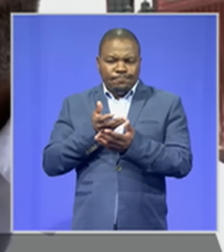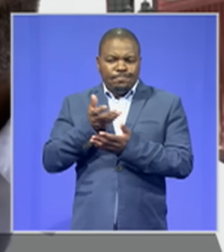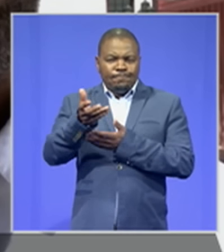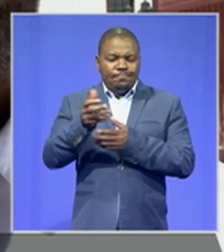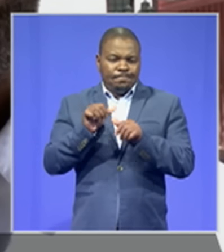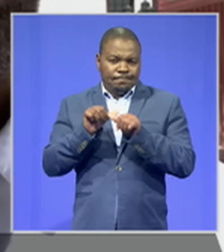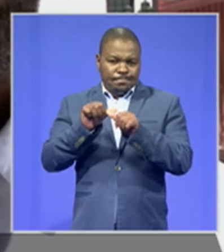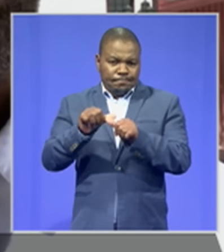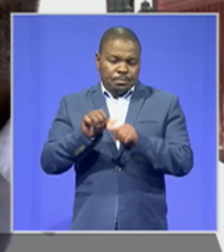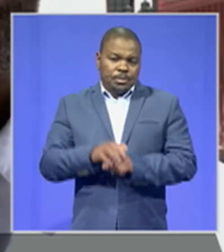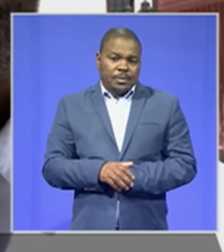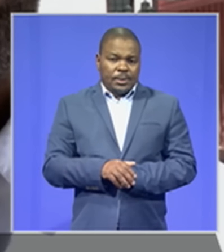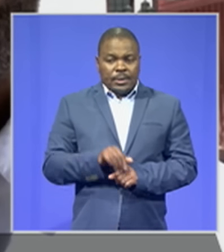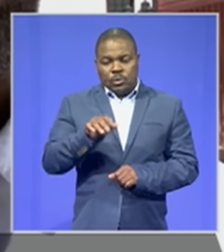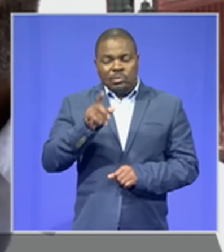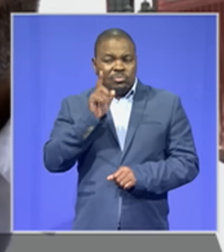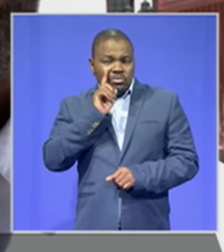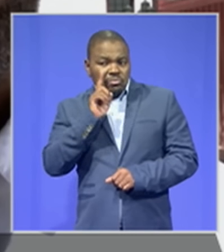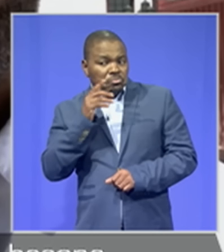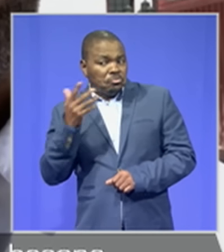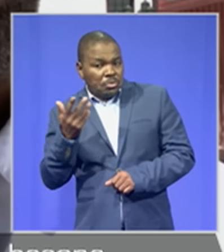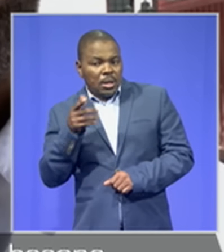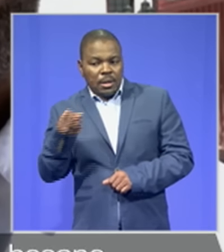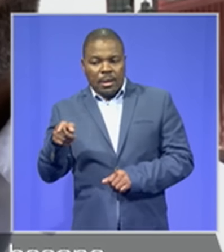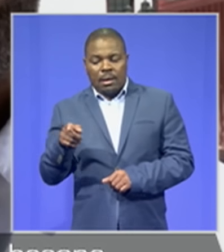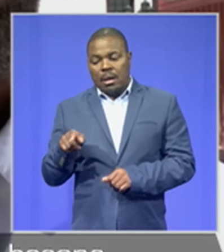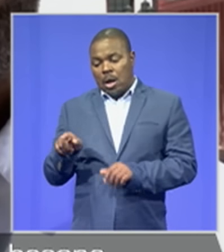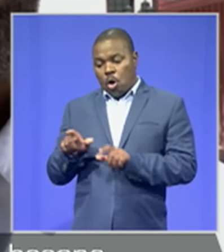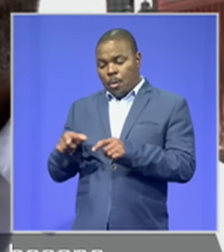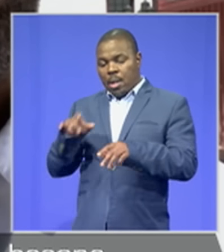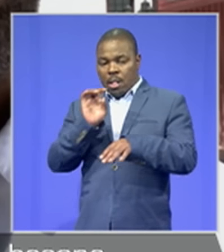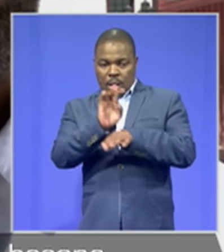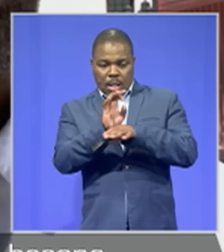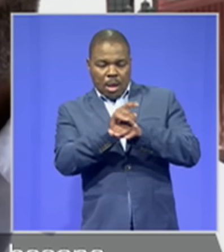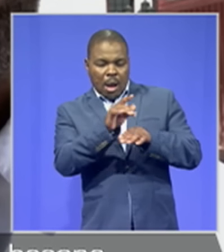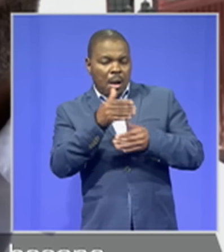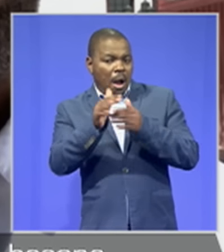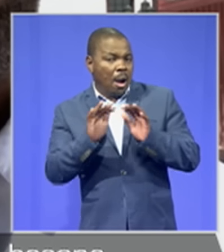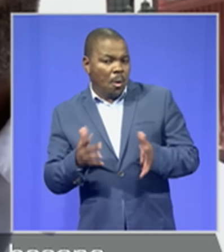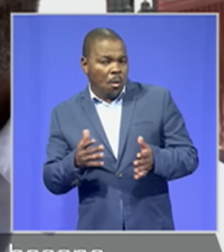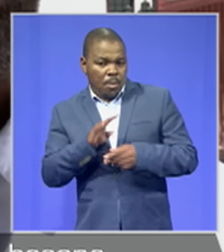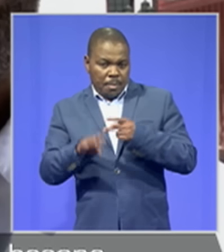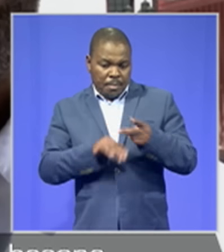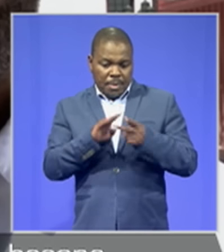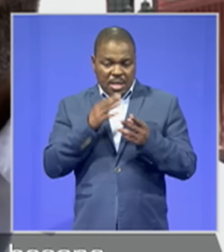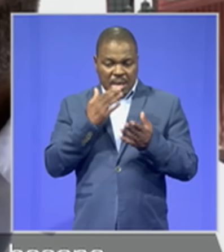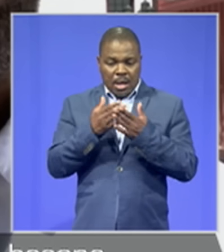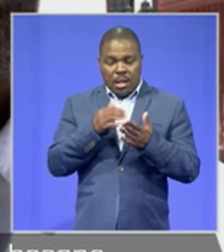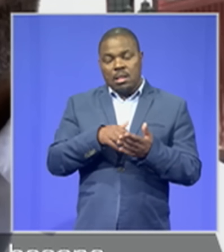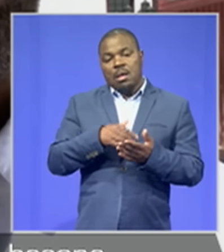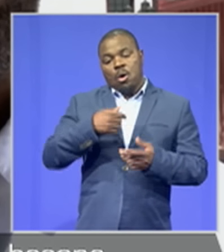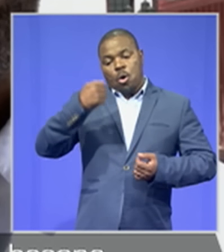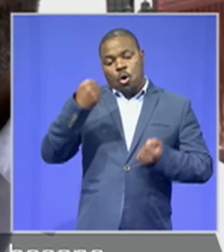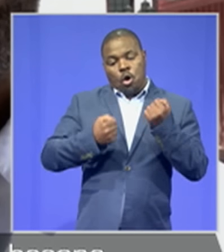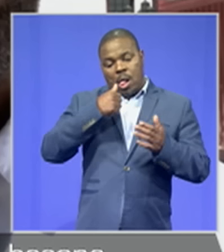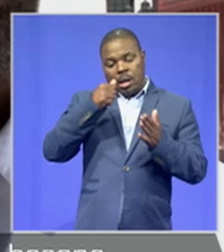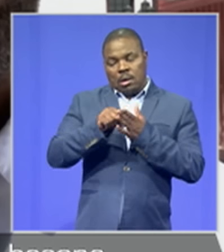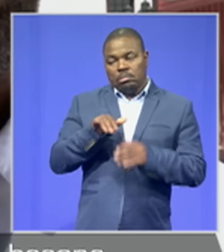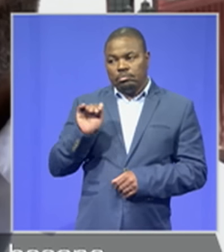not yield the necessary outcome, the Speaker will be advised by the ad hoc committee so that the issuing of a summons may